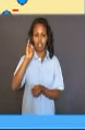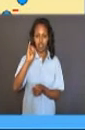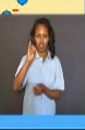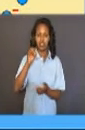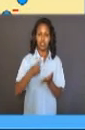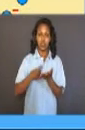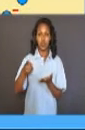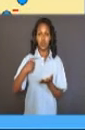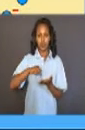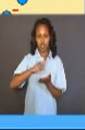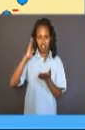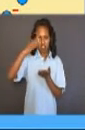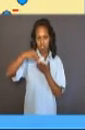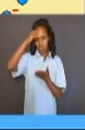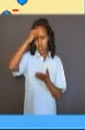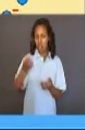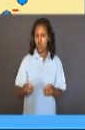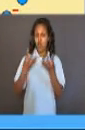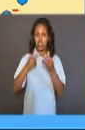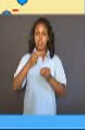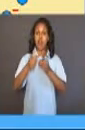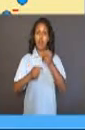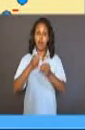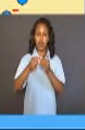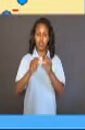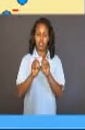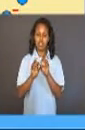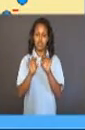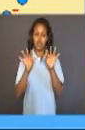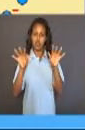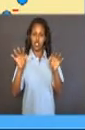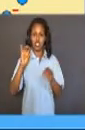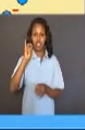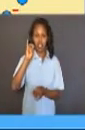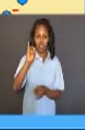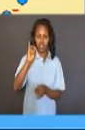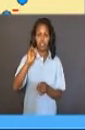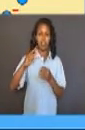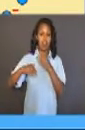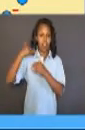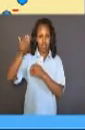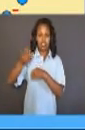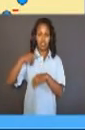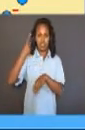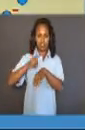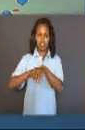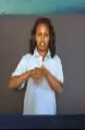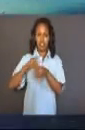And you will learn a lot about diffusion current in another lesson.